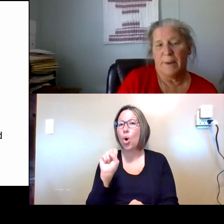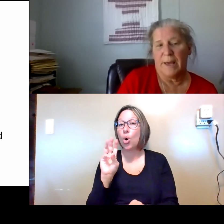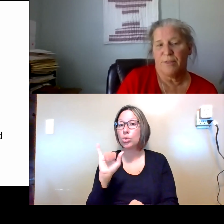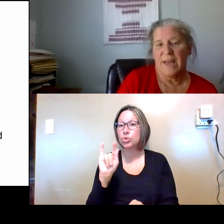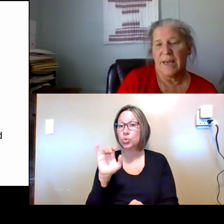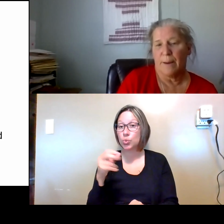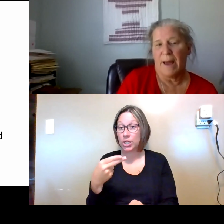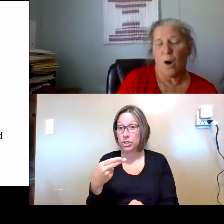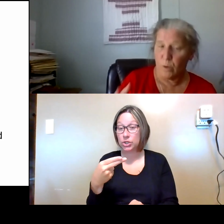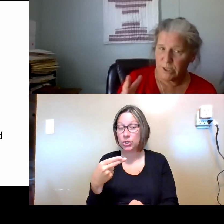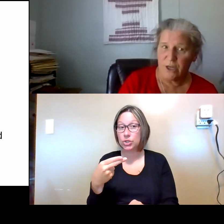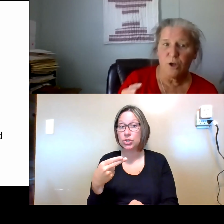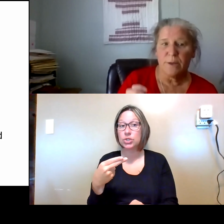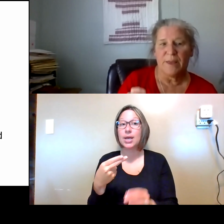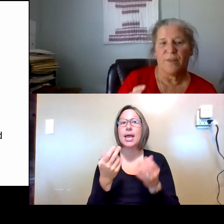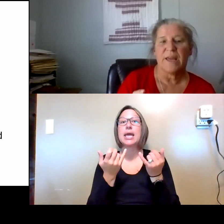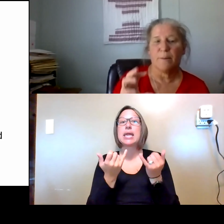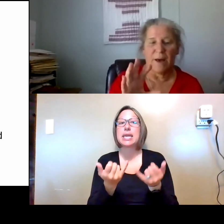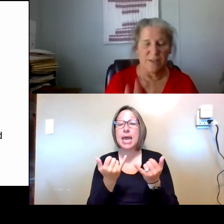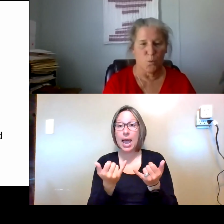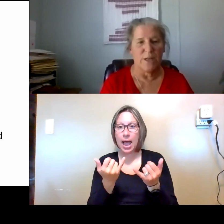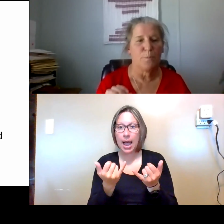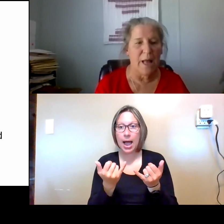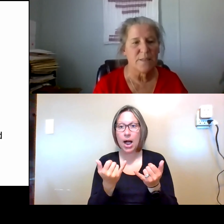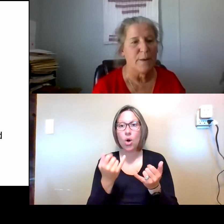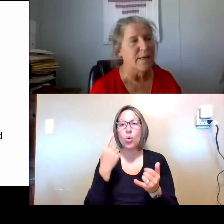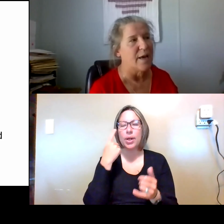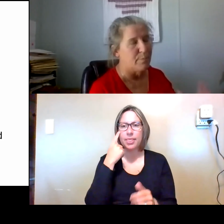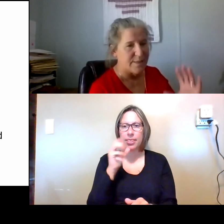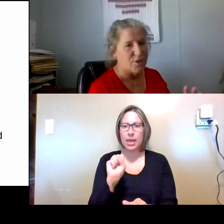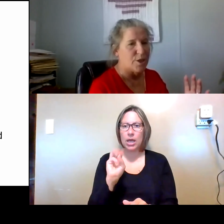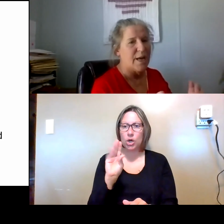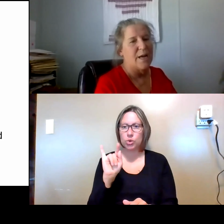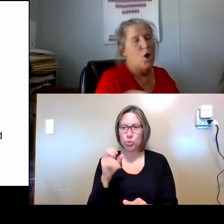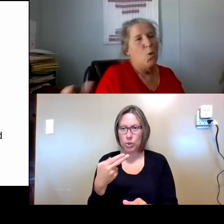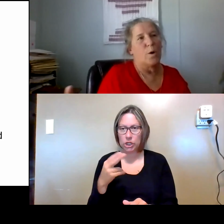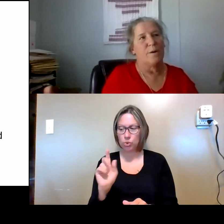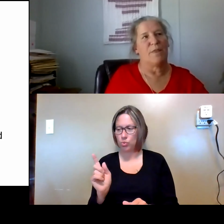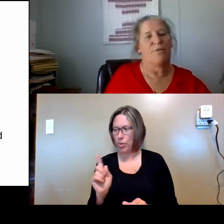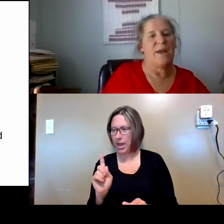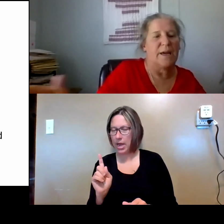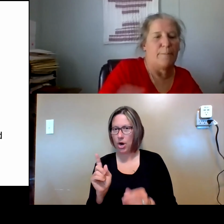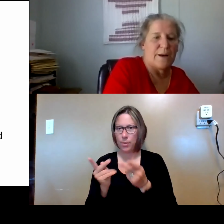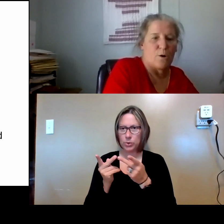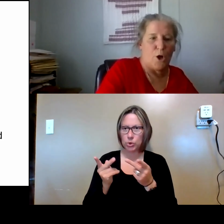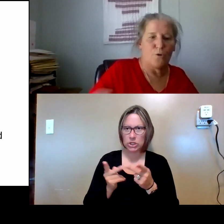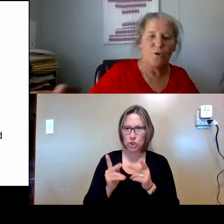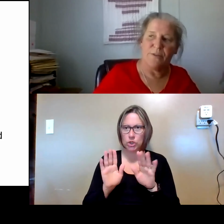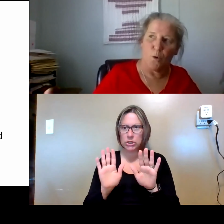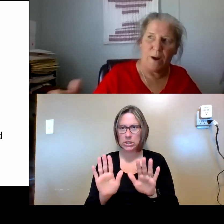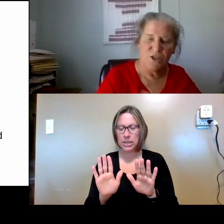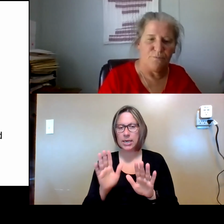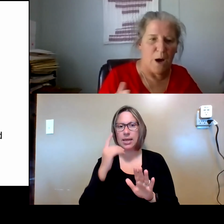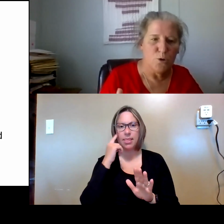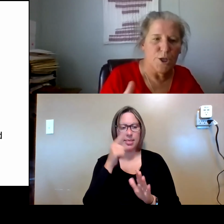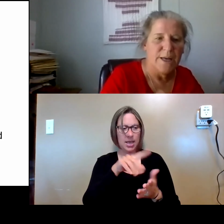going to be thinking about, we're still going to be thinking about the switch placement and positioning. We're going to be thinking about our learner and